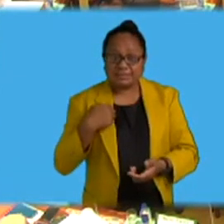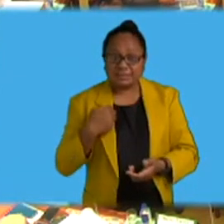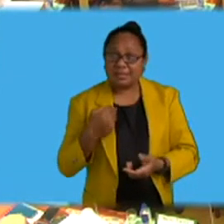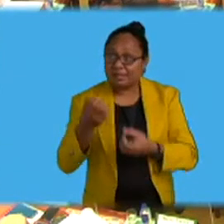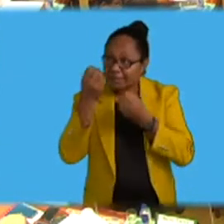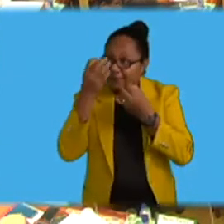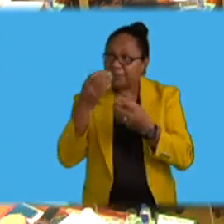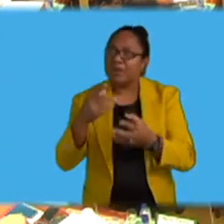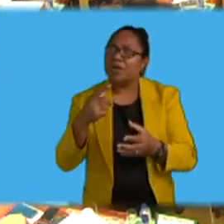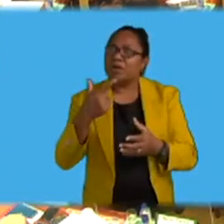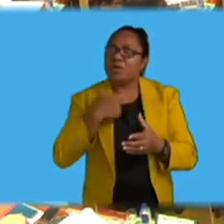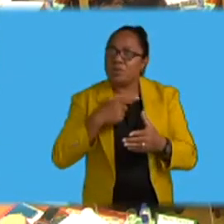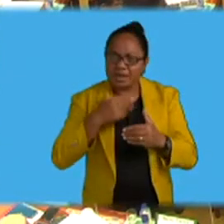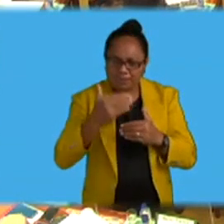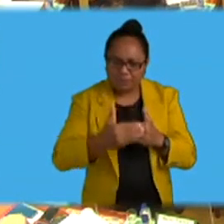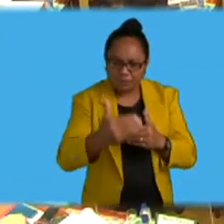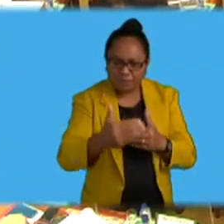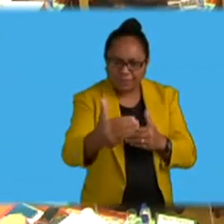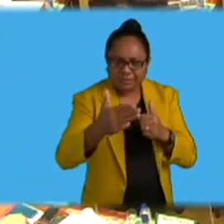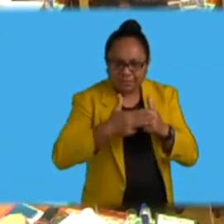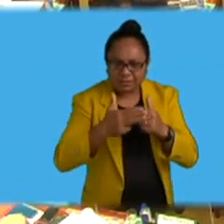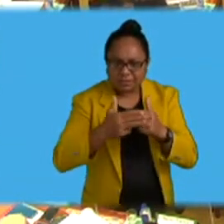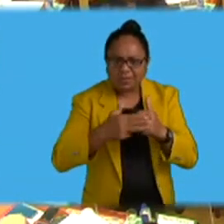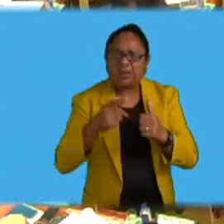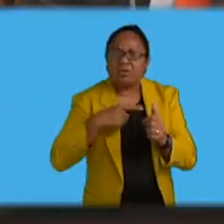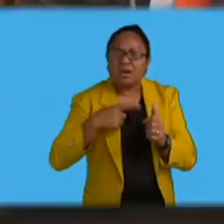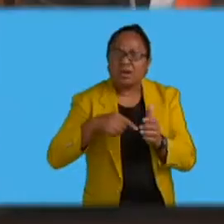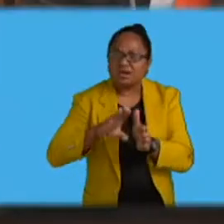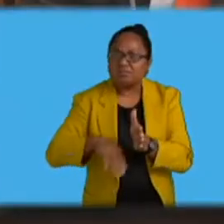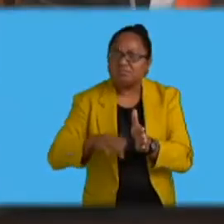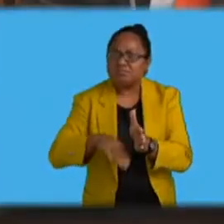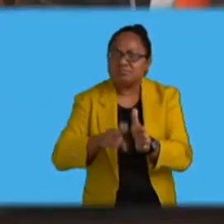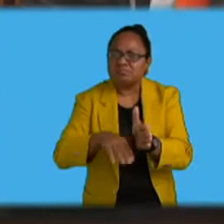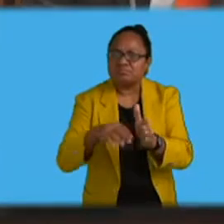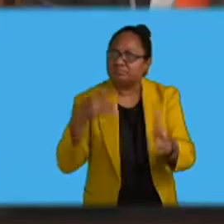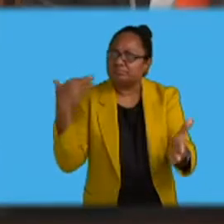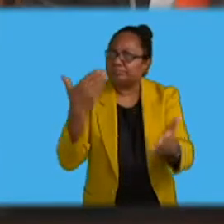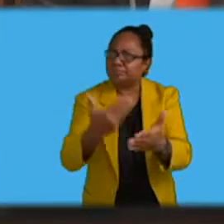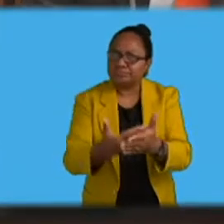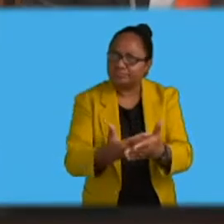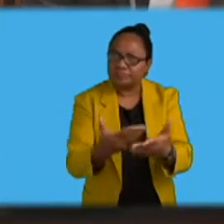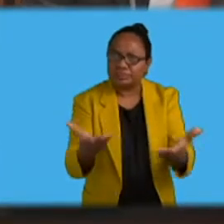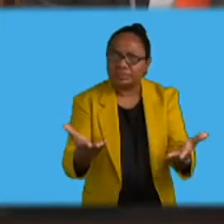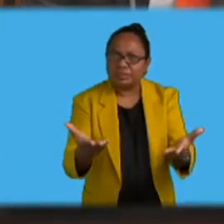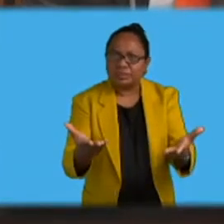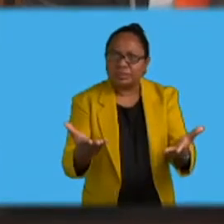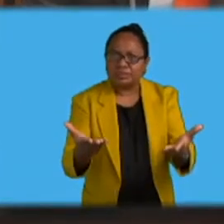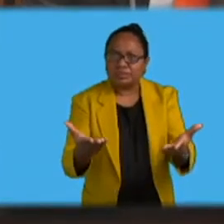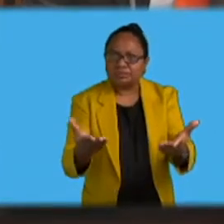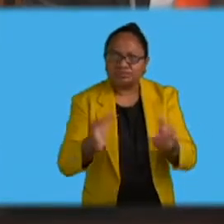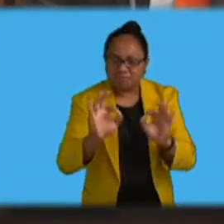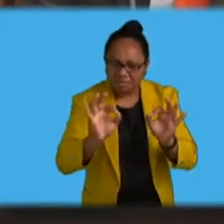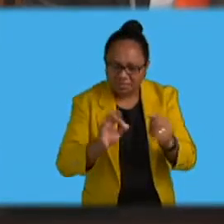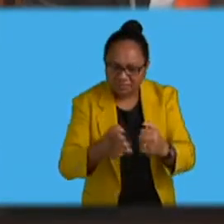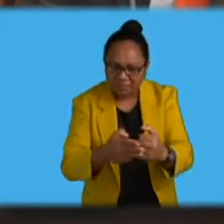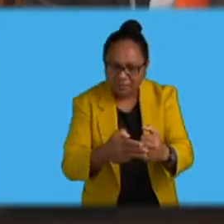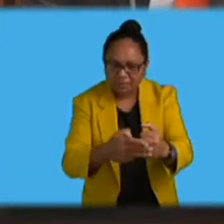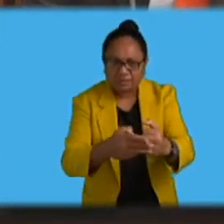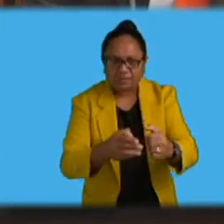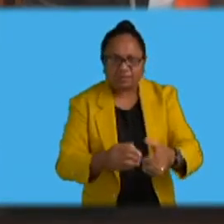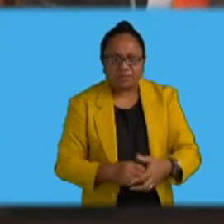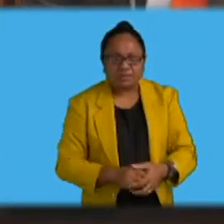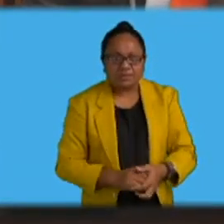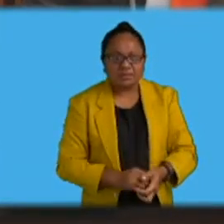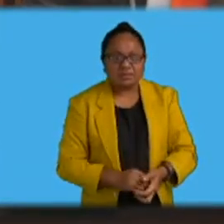periodic maintenance of rural roads has been neglected for so long, which has caused Japanese tea-type